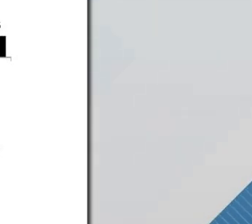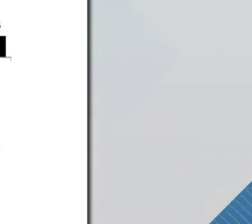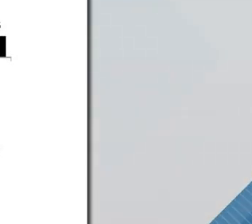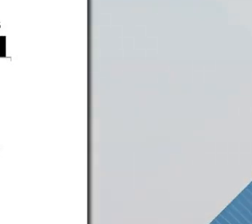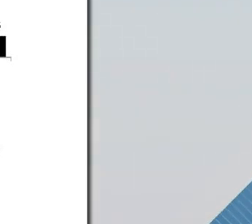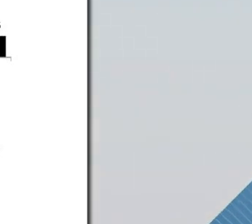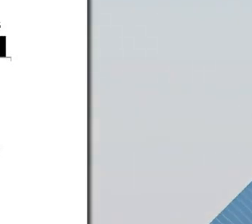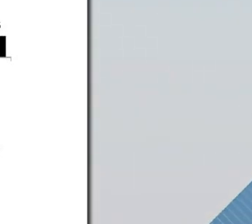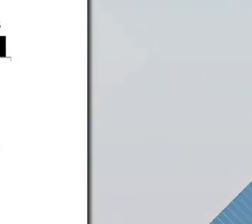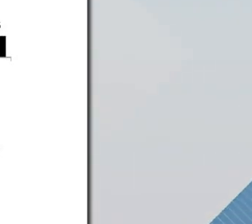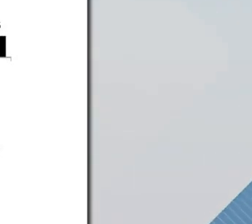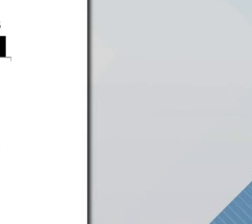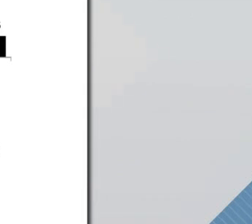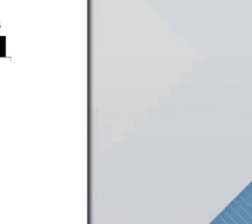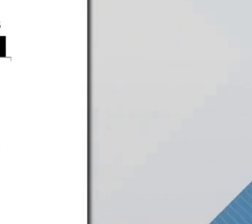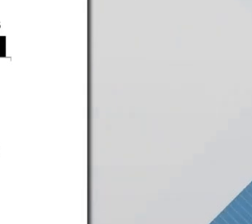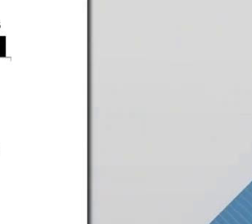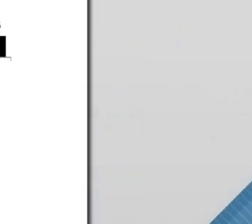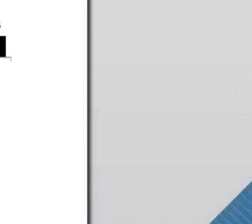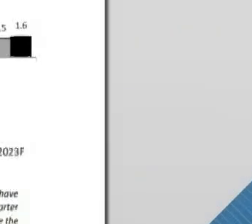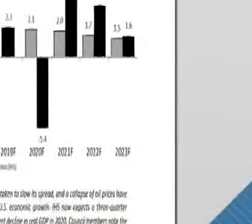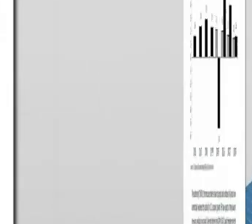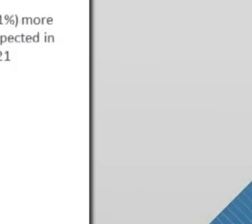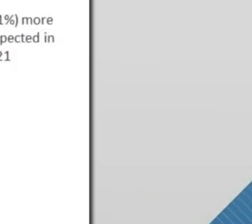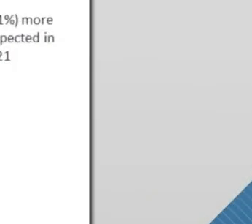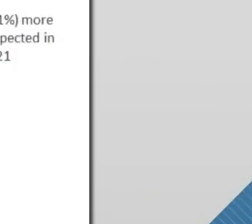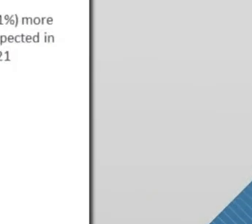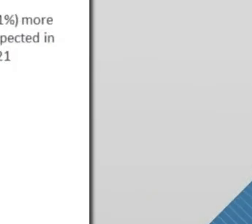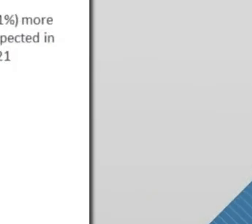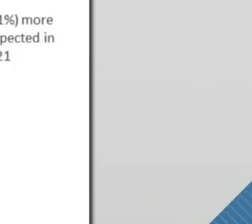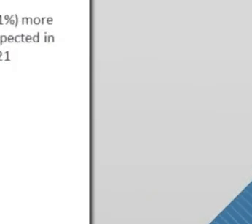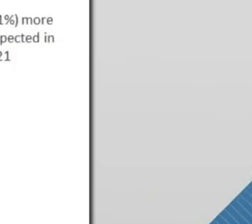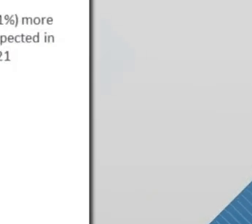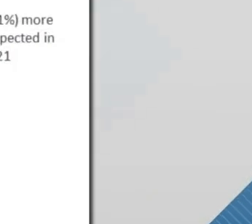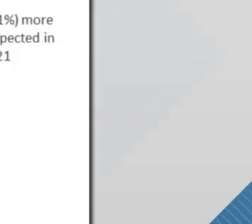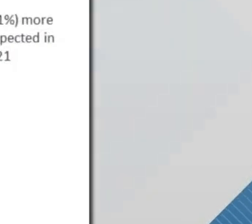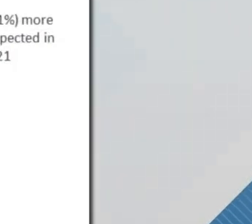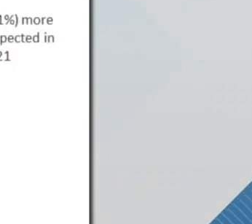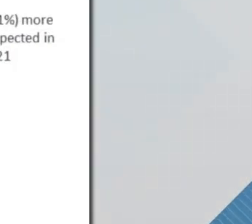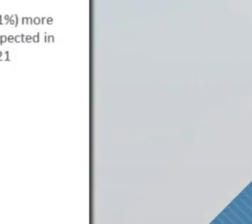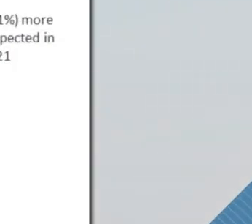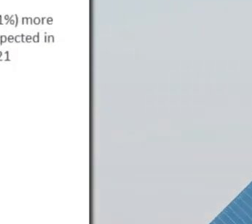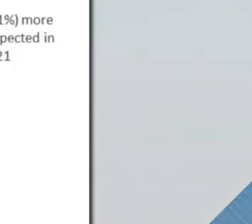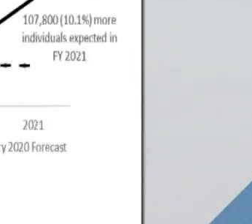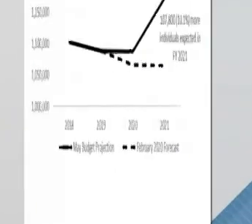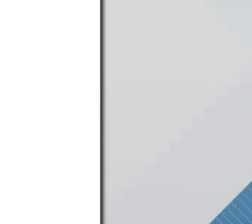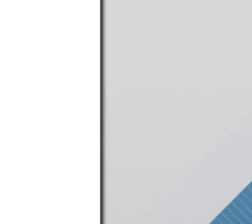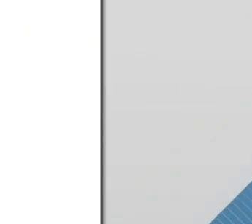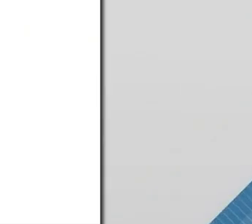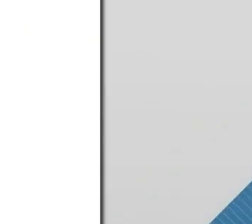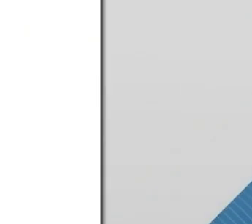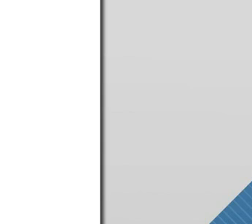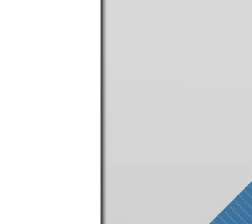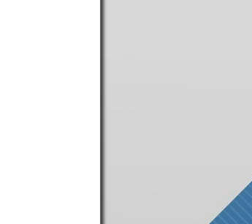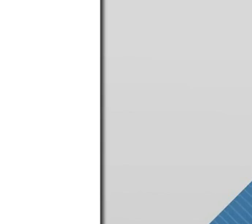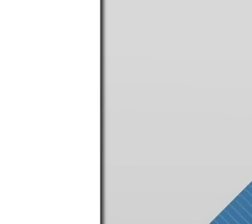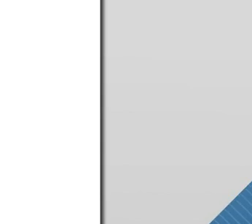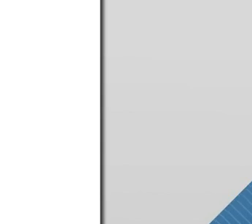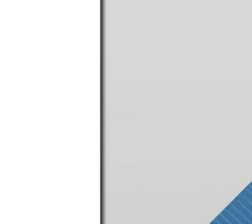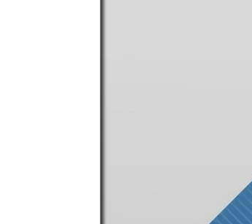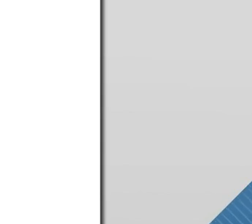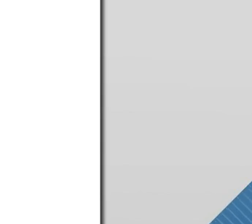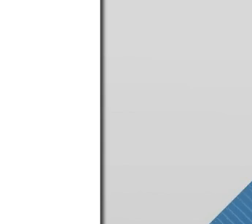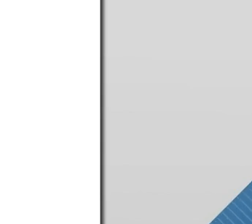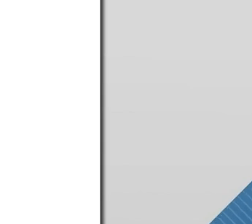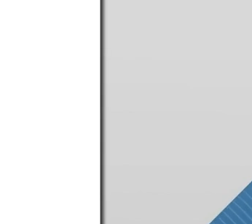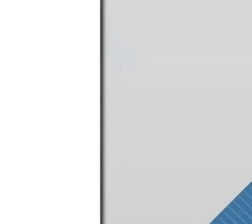domestic product set to sharply drop, and at the same time, spending on subsidized health care and public assistance to families is going